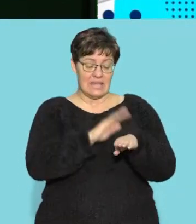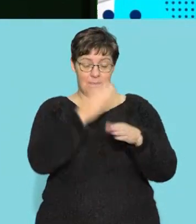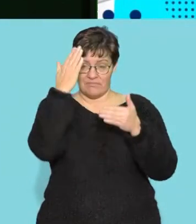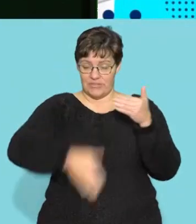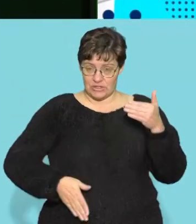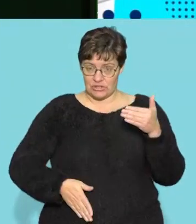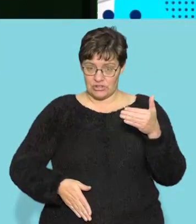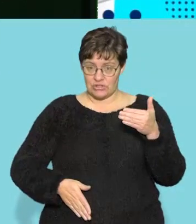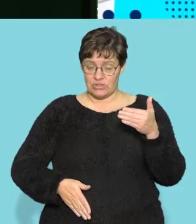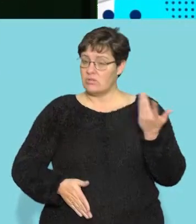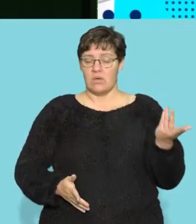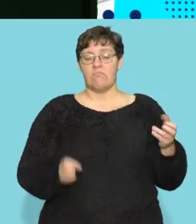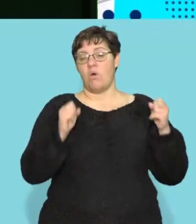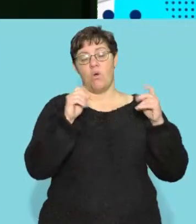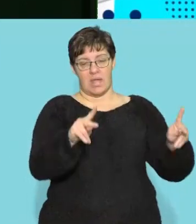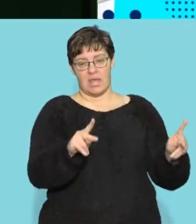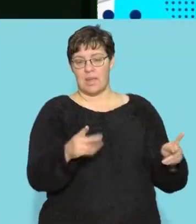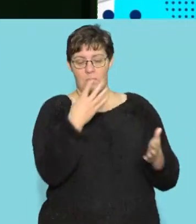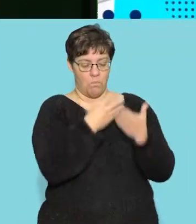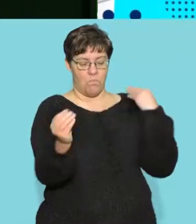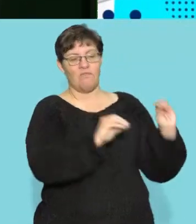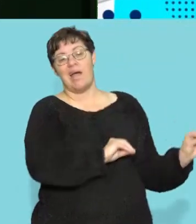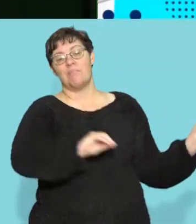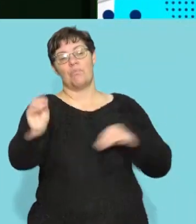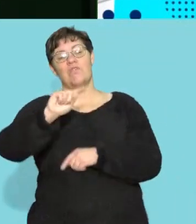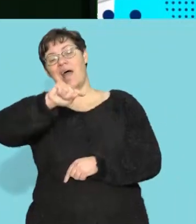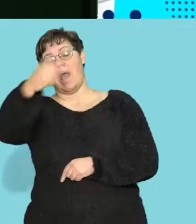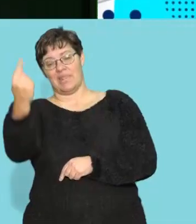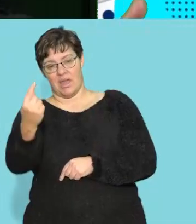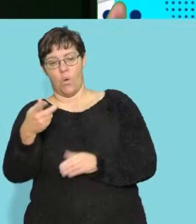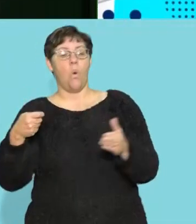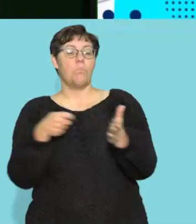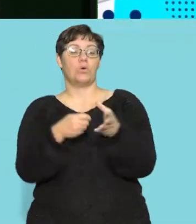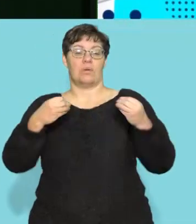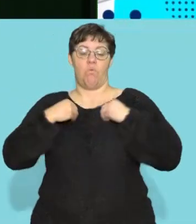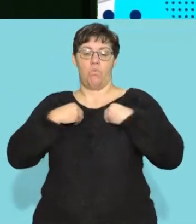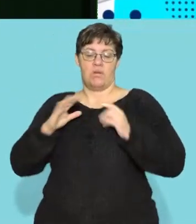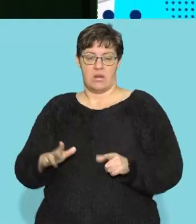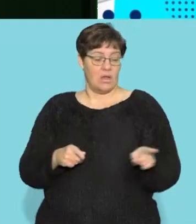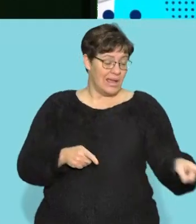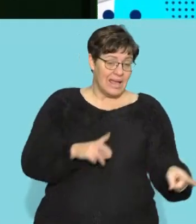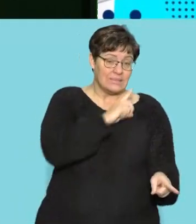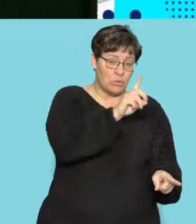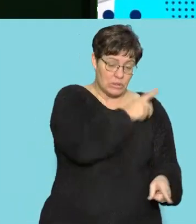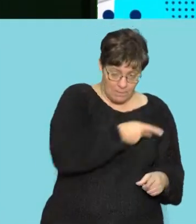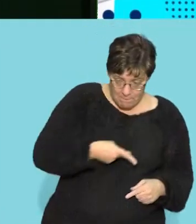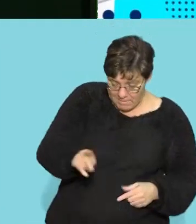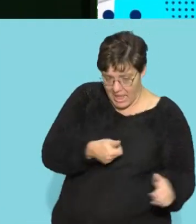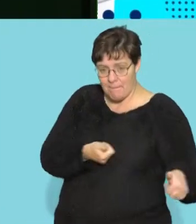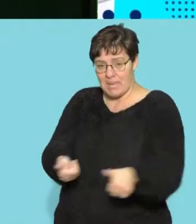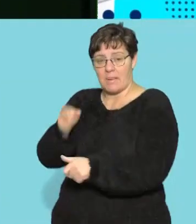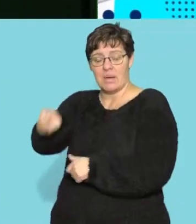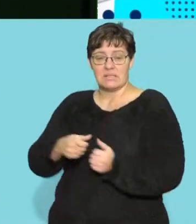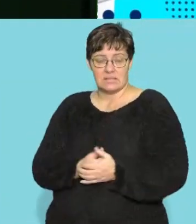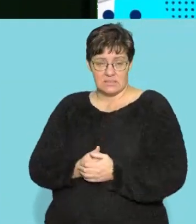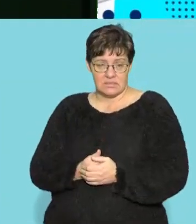expires and the tenant now says, okay, I'm moving to another premises or I've bought my own premises, that deposit will have